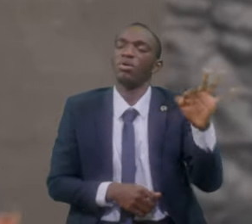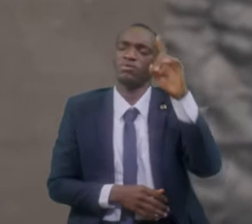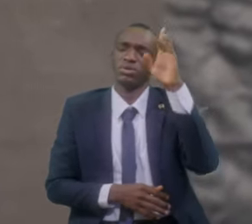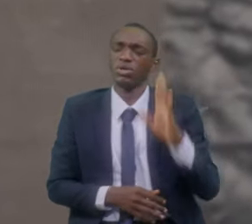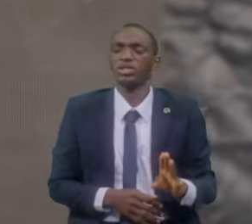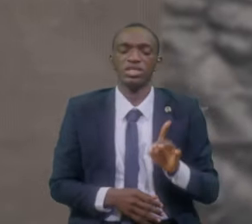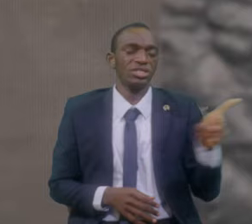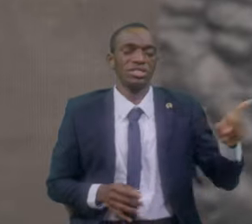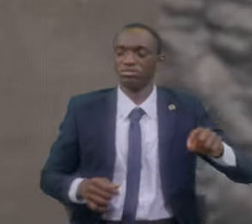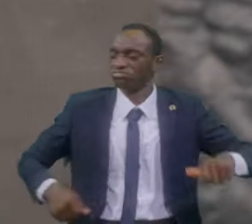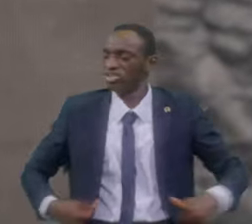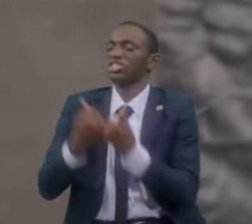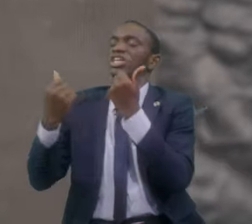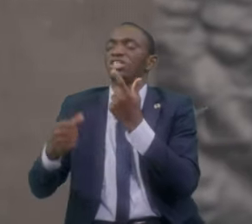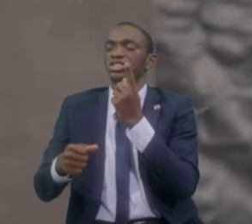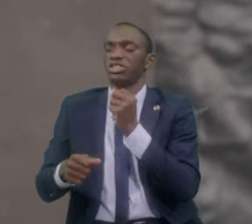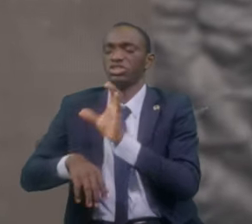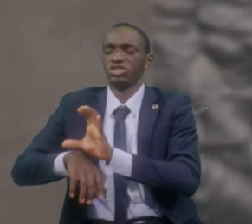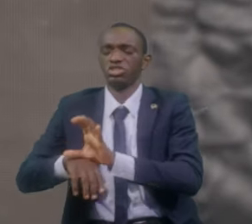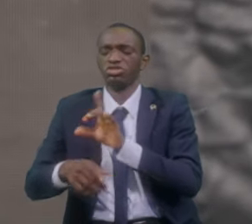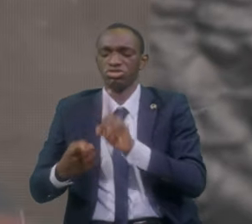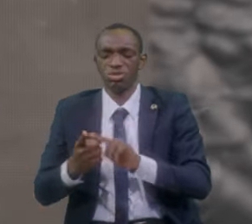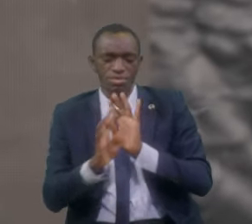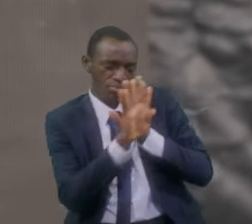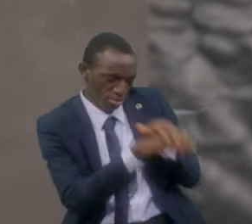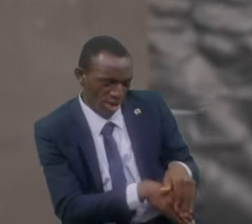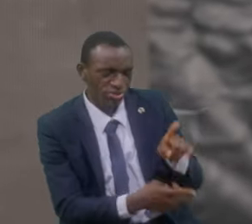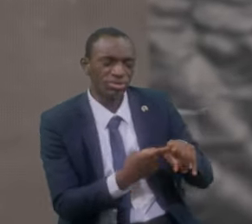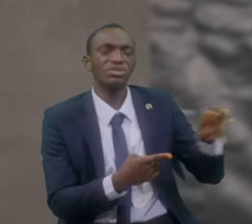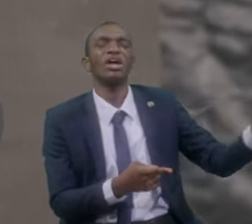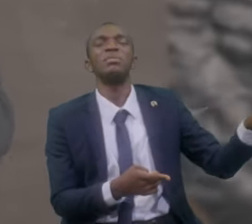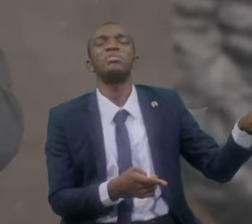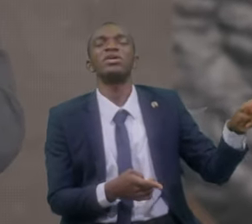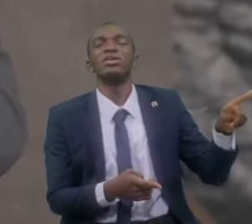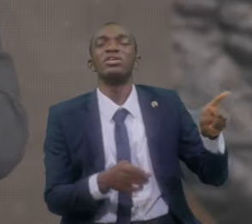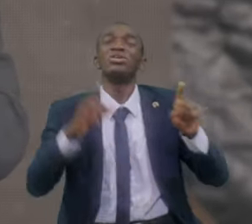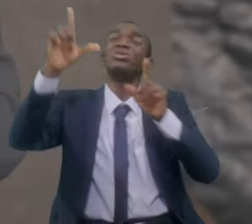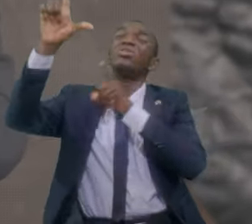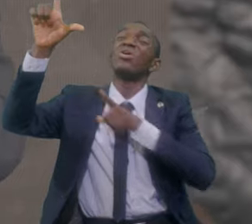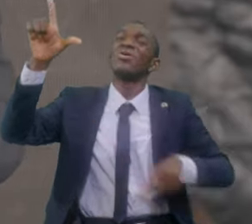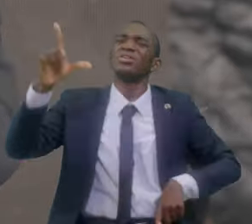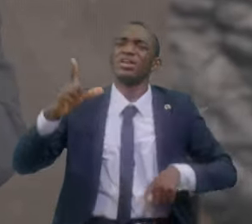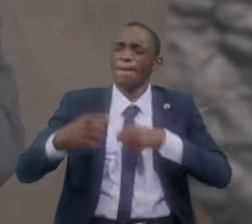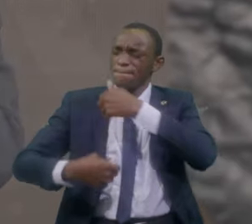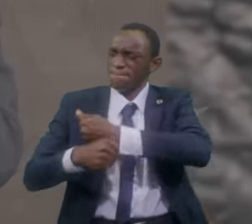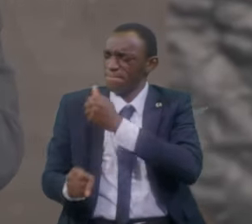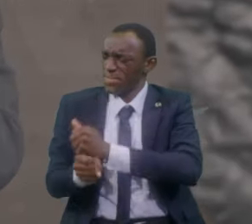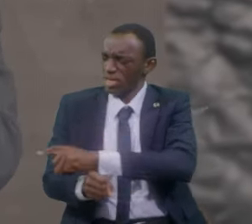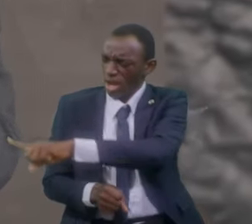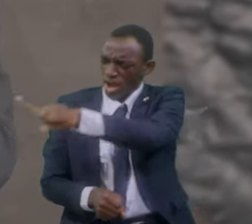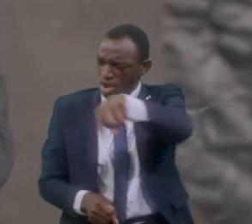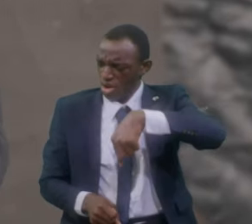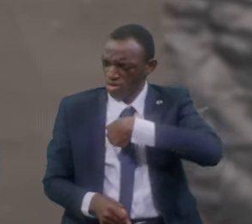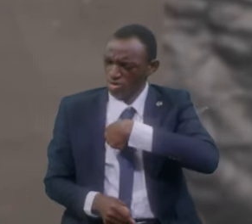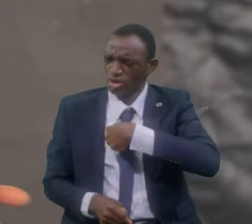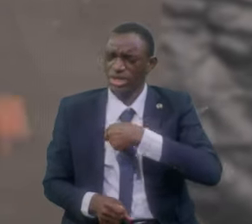we should bow to them. Lord, make Shadrach, Meshach,